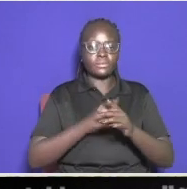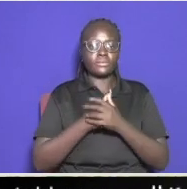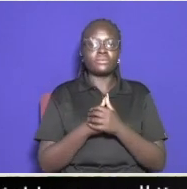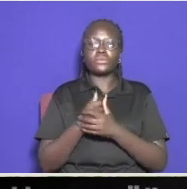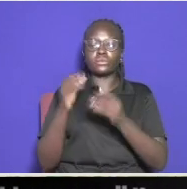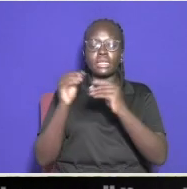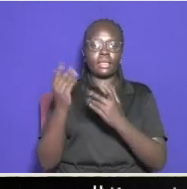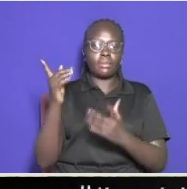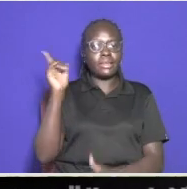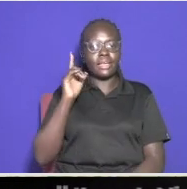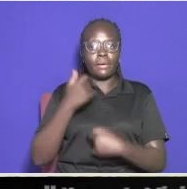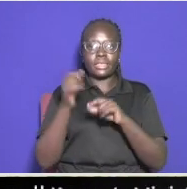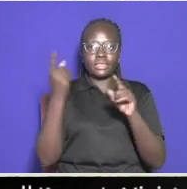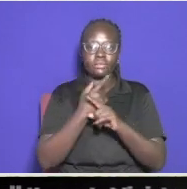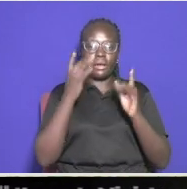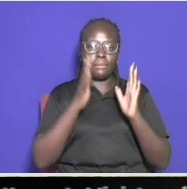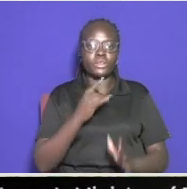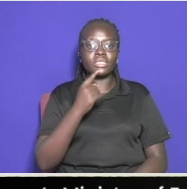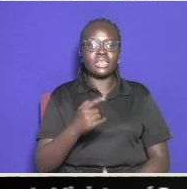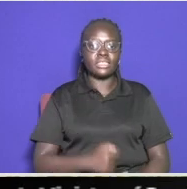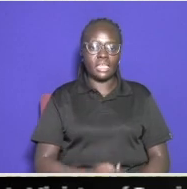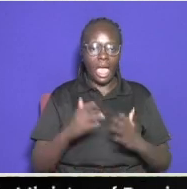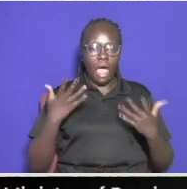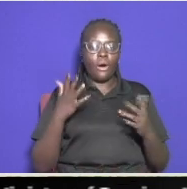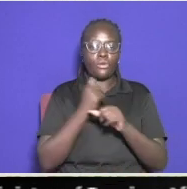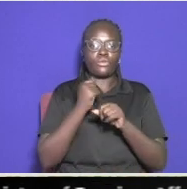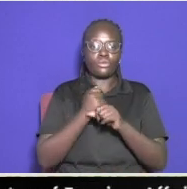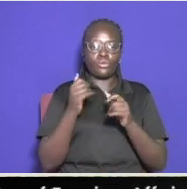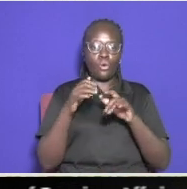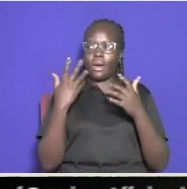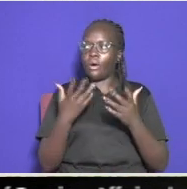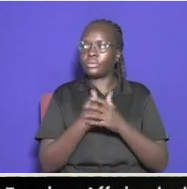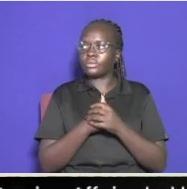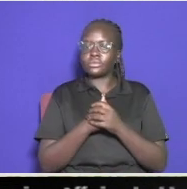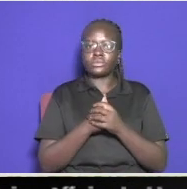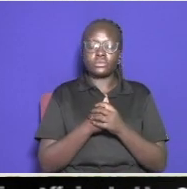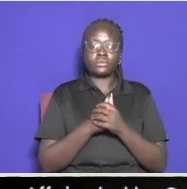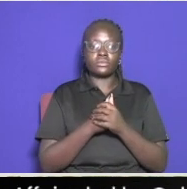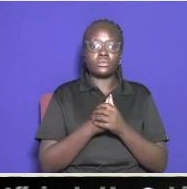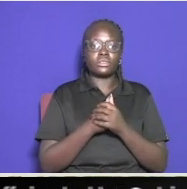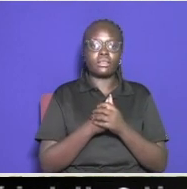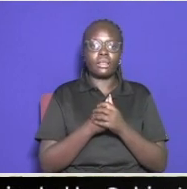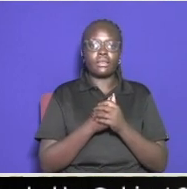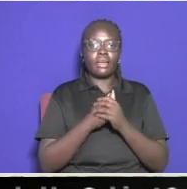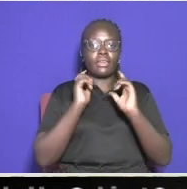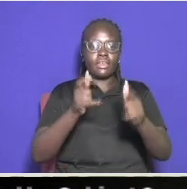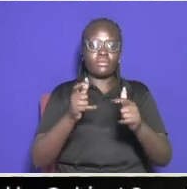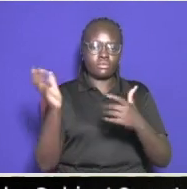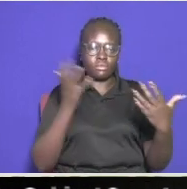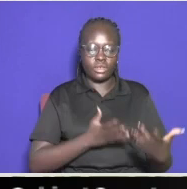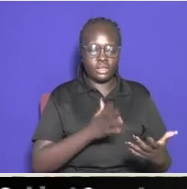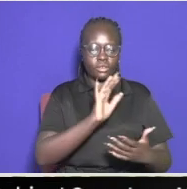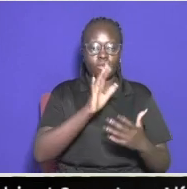them makes all the difference. Somebody tells you this is the way you can do this, this is the way you can do this, you shouldn't do this. Right. Your gift will bring you before